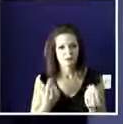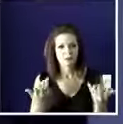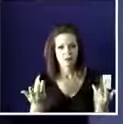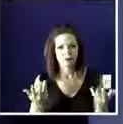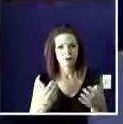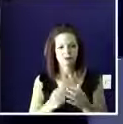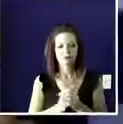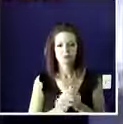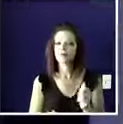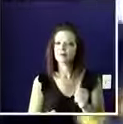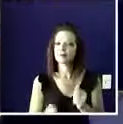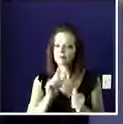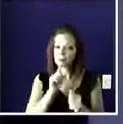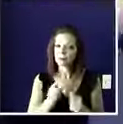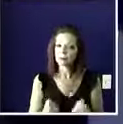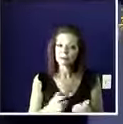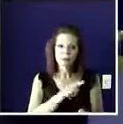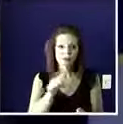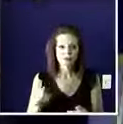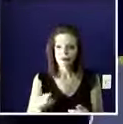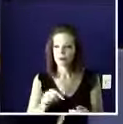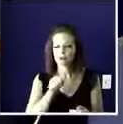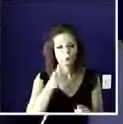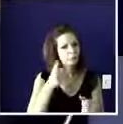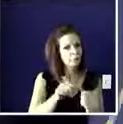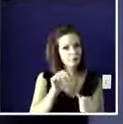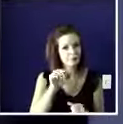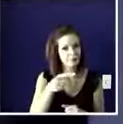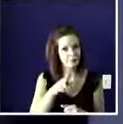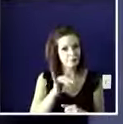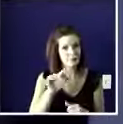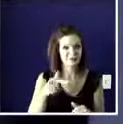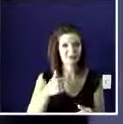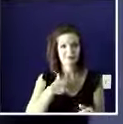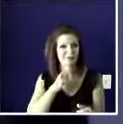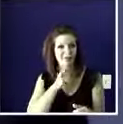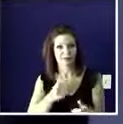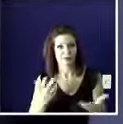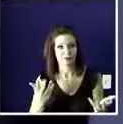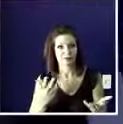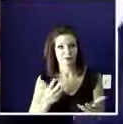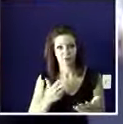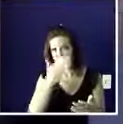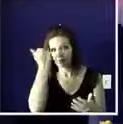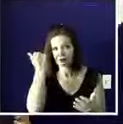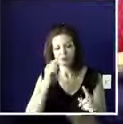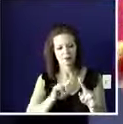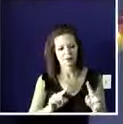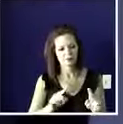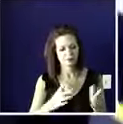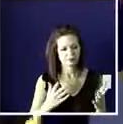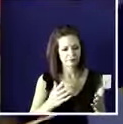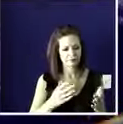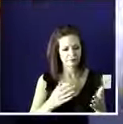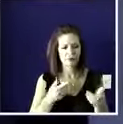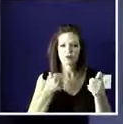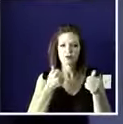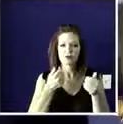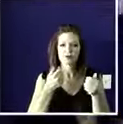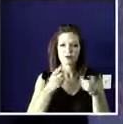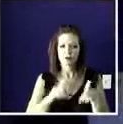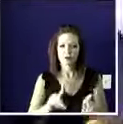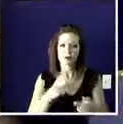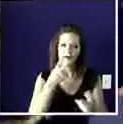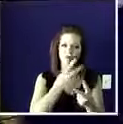I'm sure many of you do not even remember April. I know I sure don't. But in those quiet times during quarantine, I